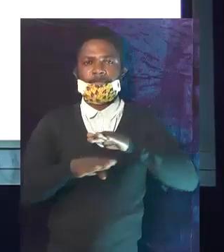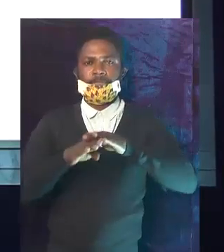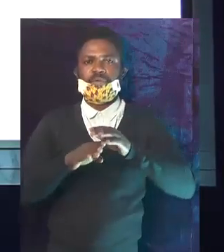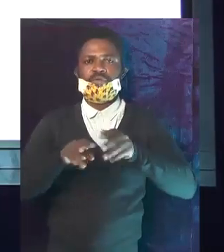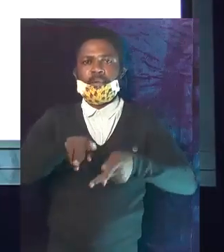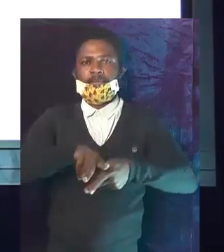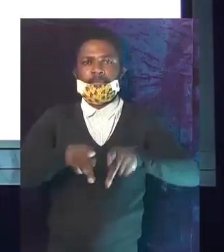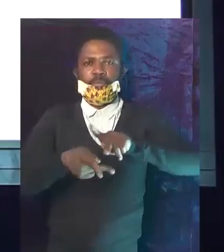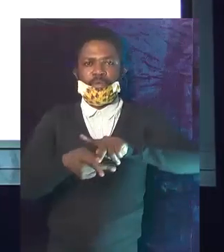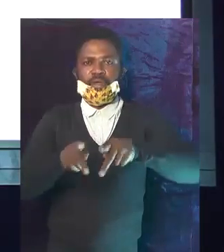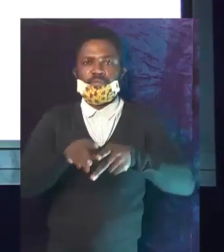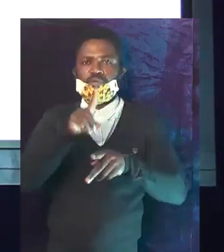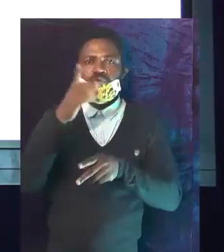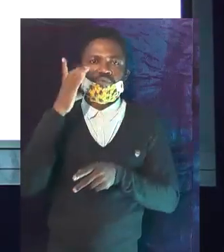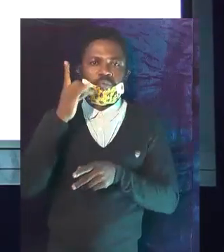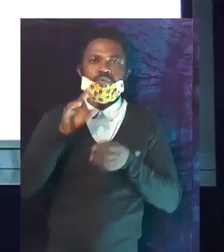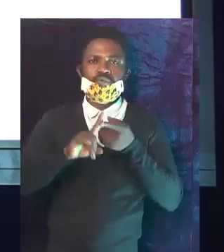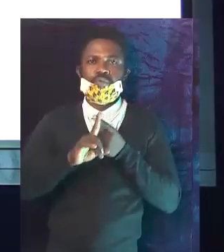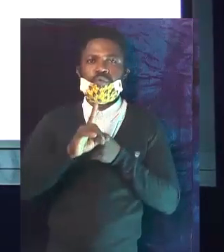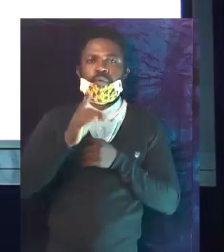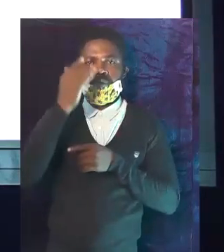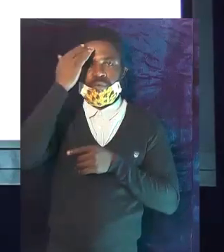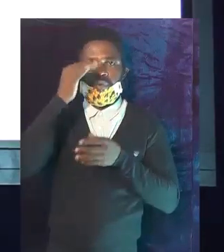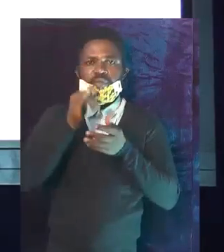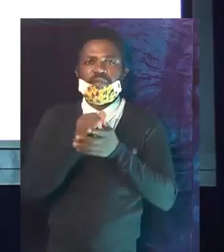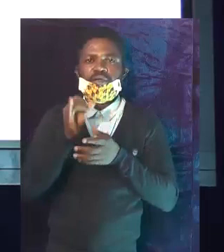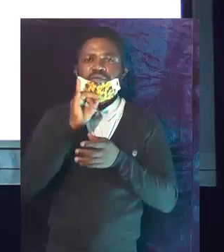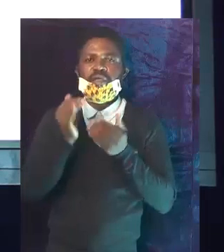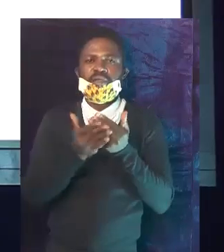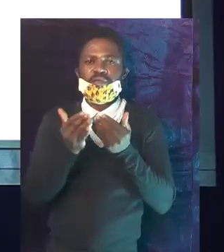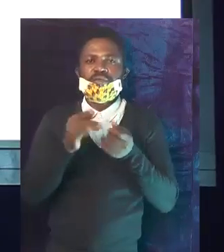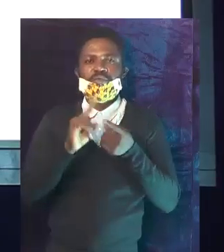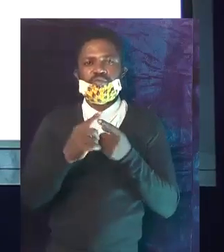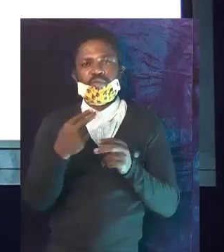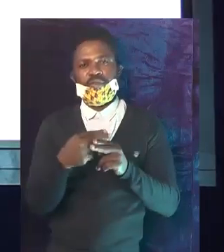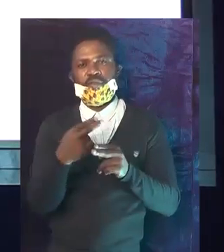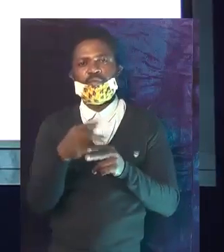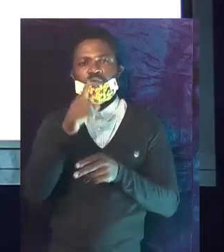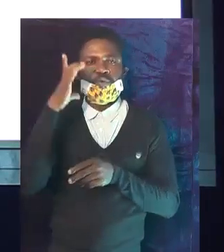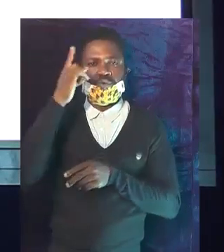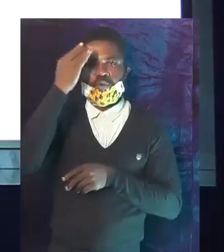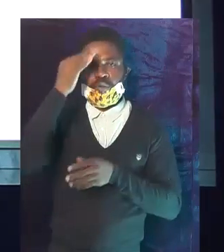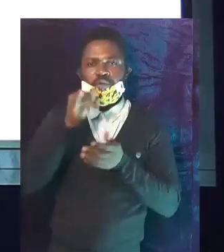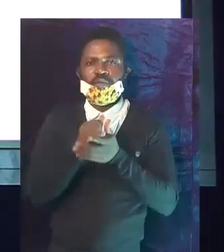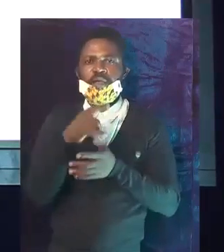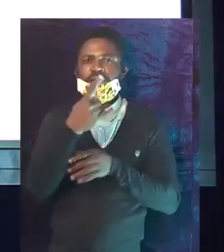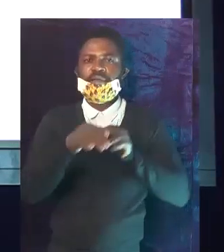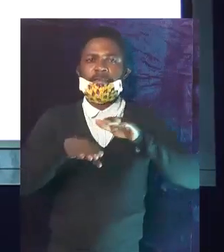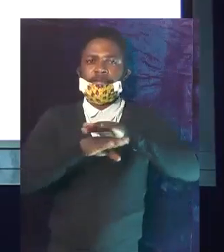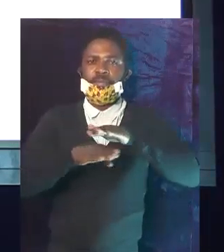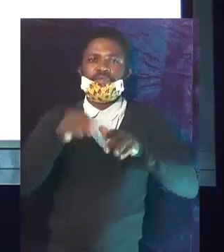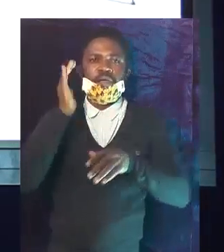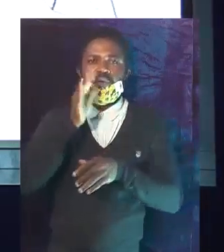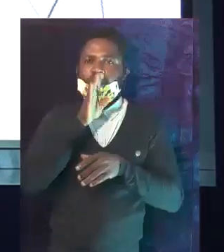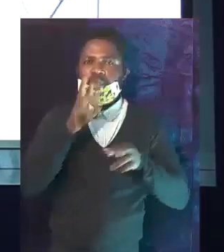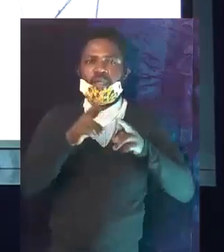And you should already know by the name. You see, pyramids are so easy to name. You should know by the name that the base will be